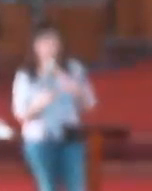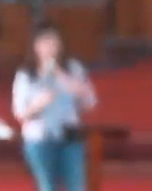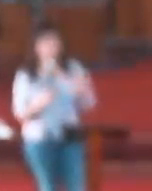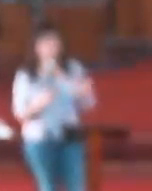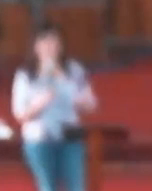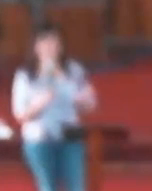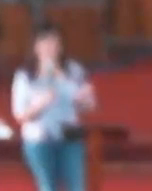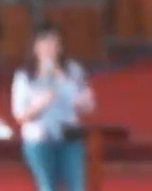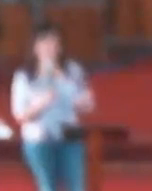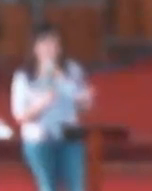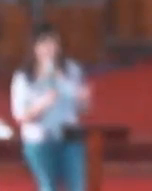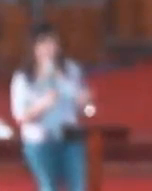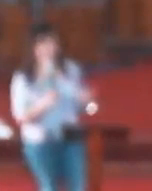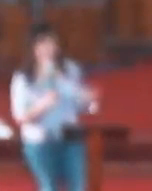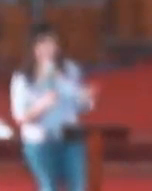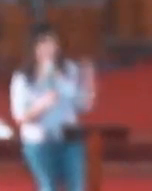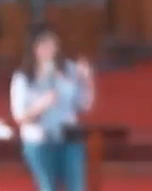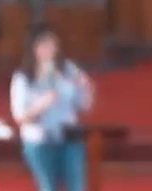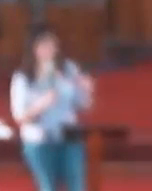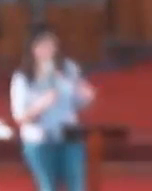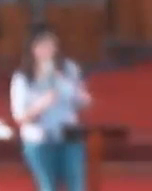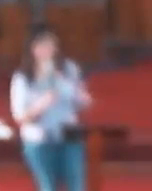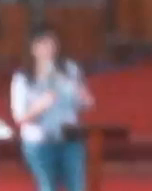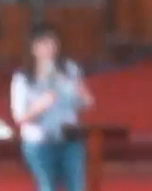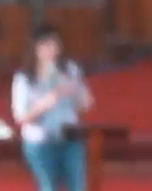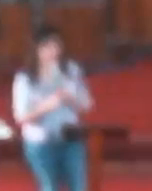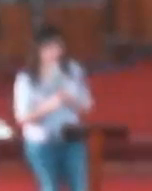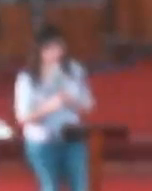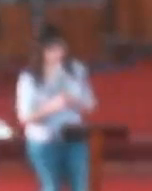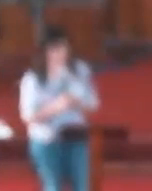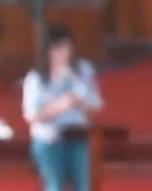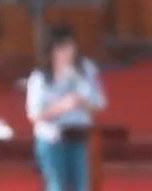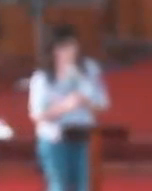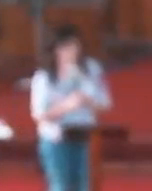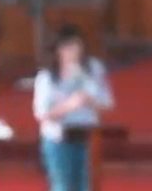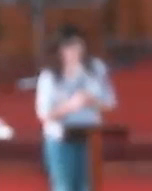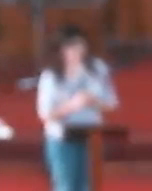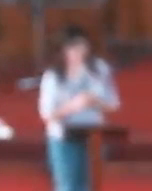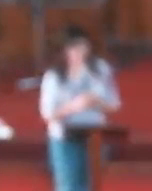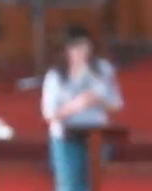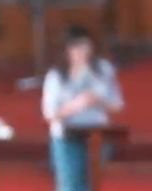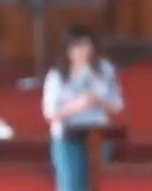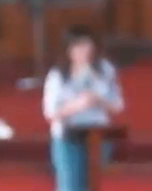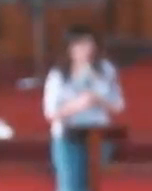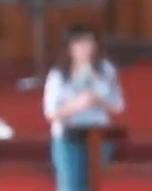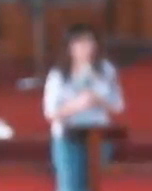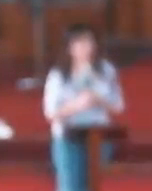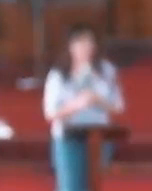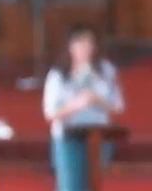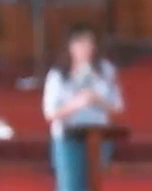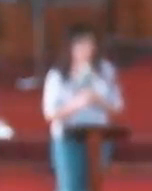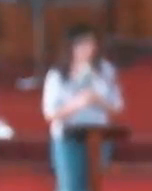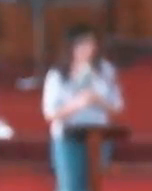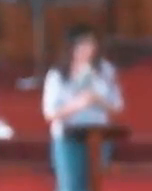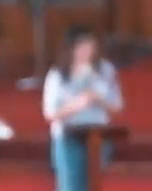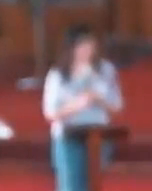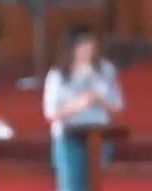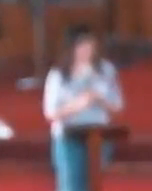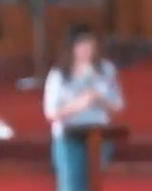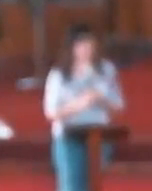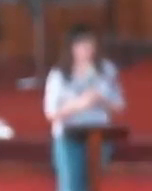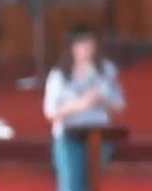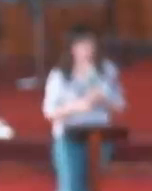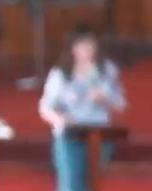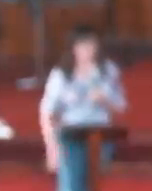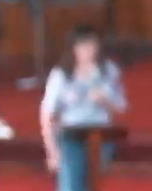we can call those things that are not as though they are, it's the Lord that does that, not us. A veces también se basan en